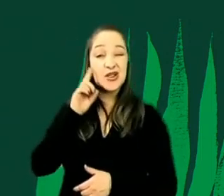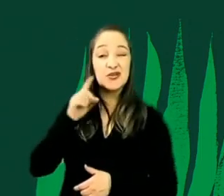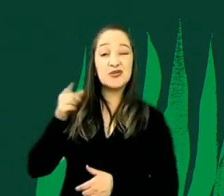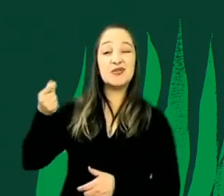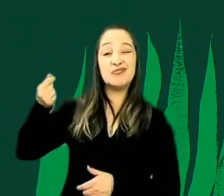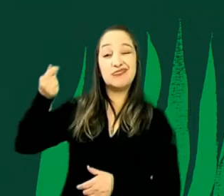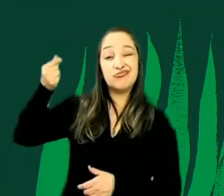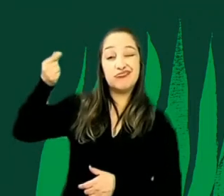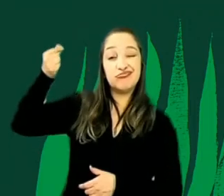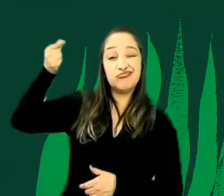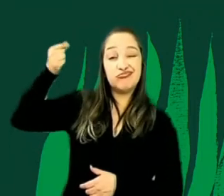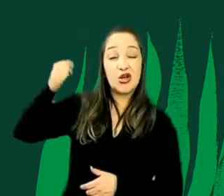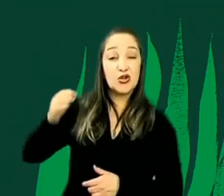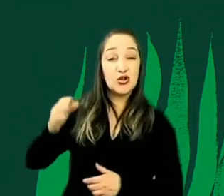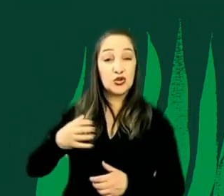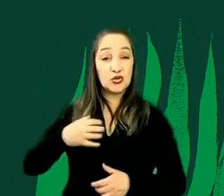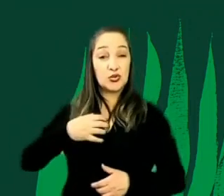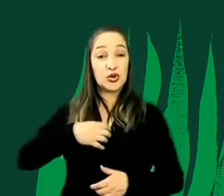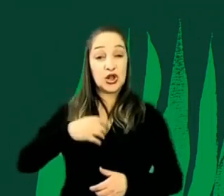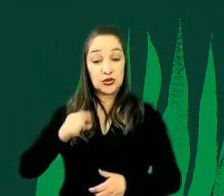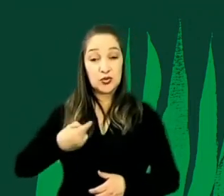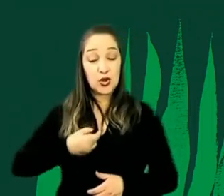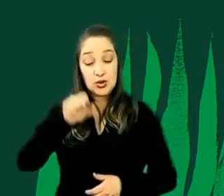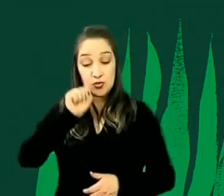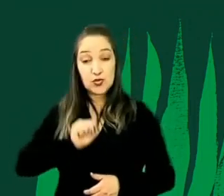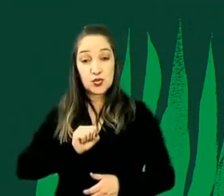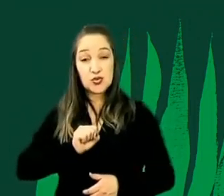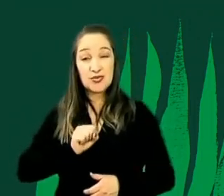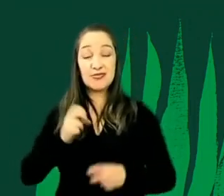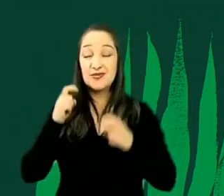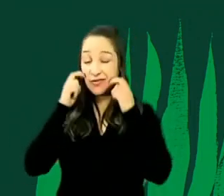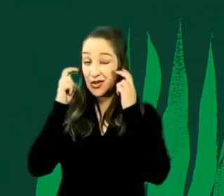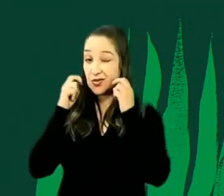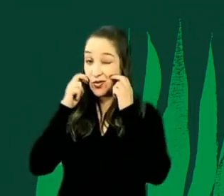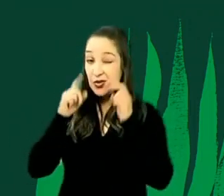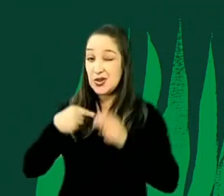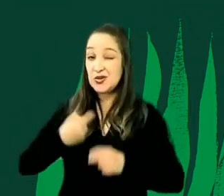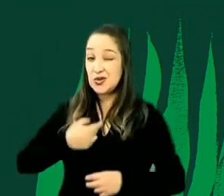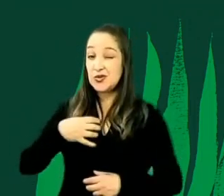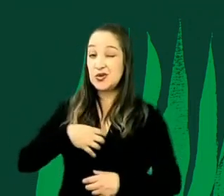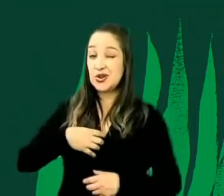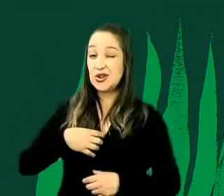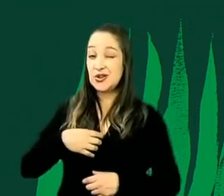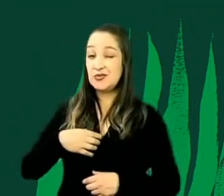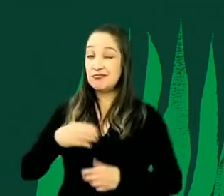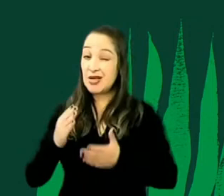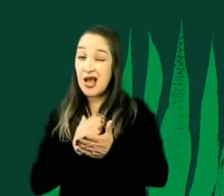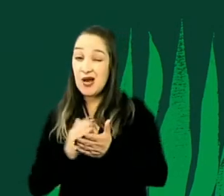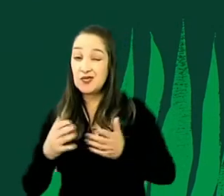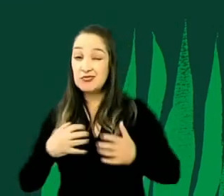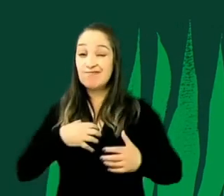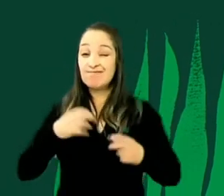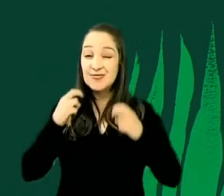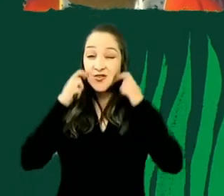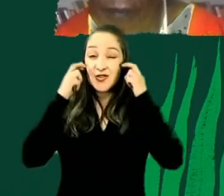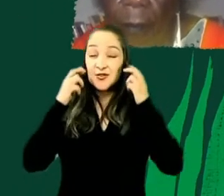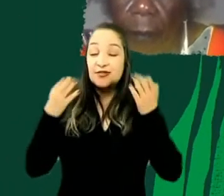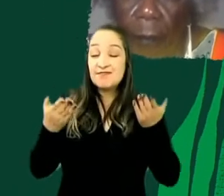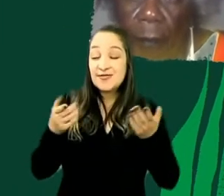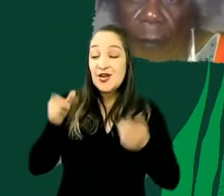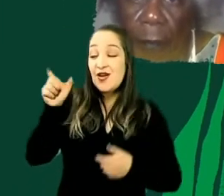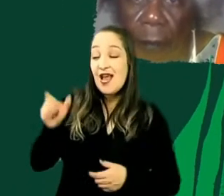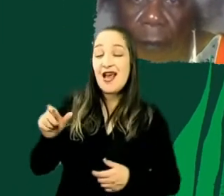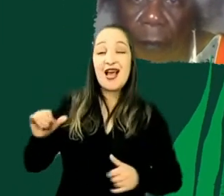an embarrassment to, you know, some people. And so she suffered from that. And toward the end of